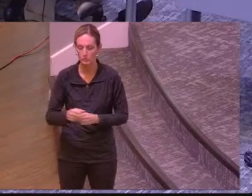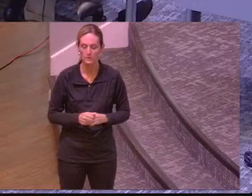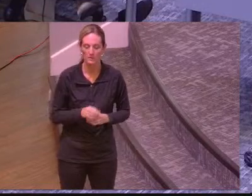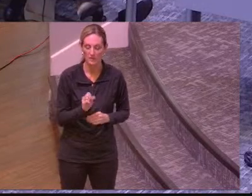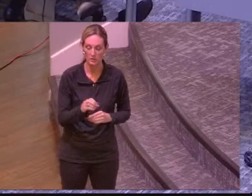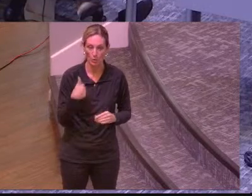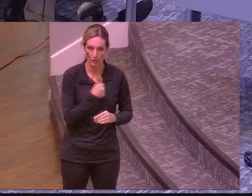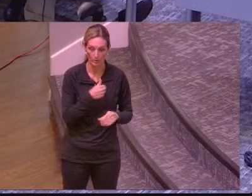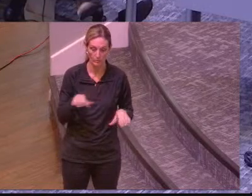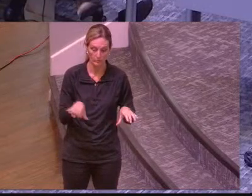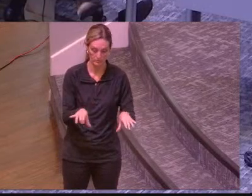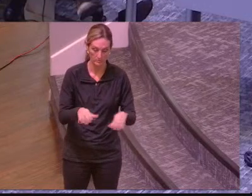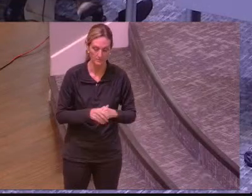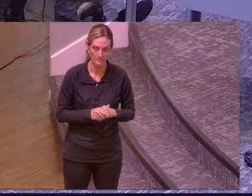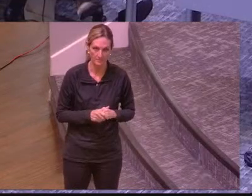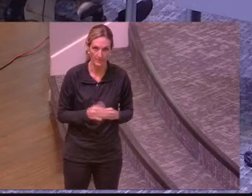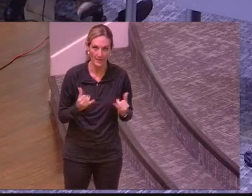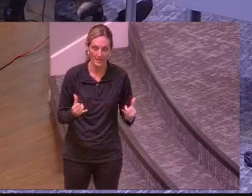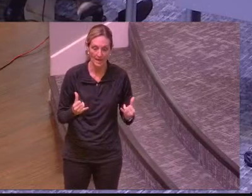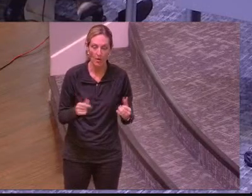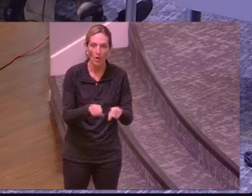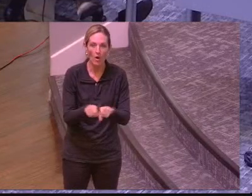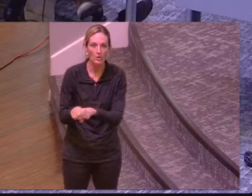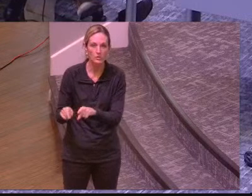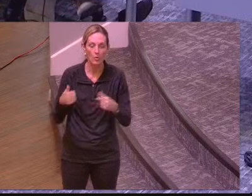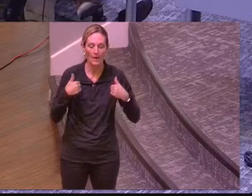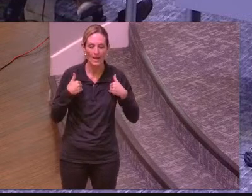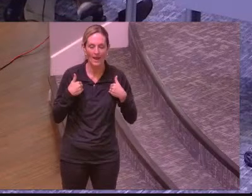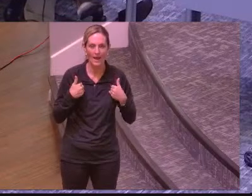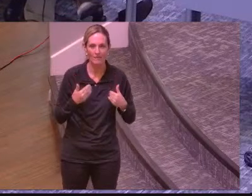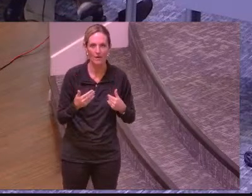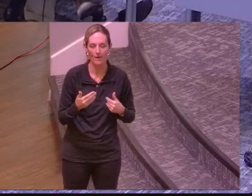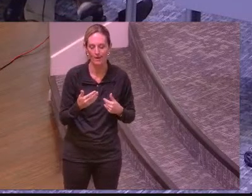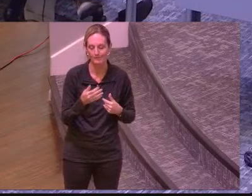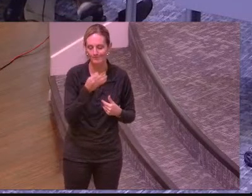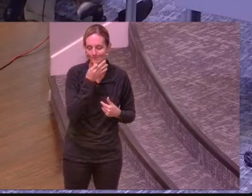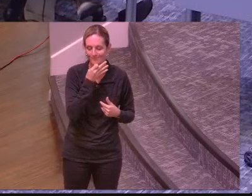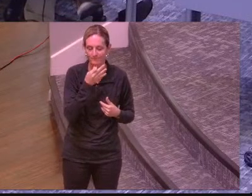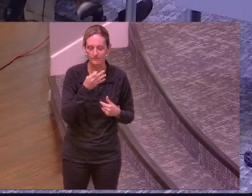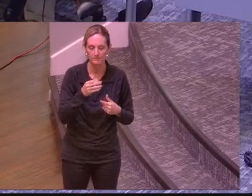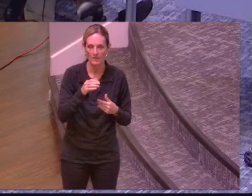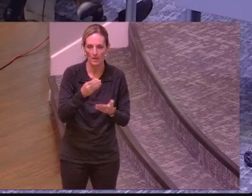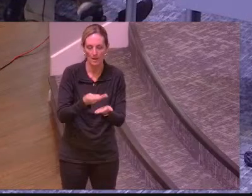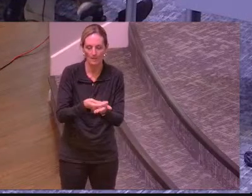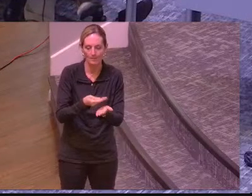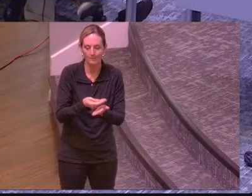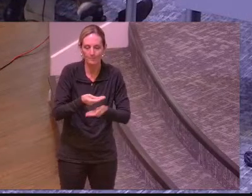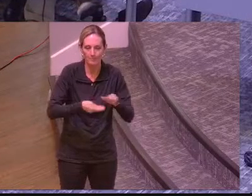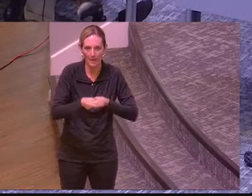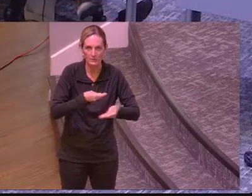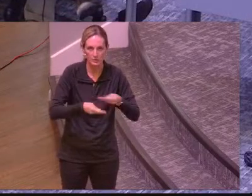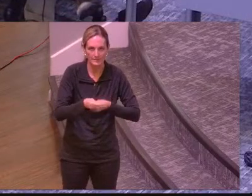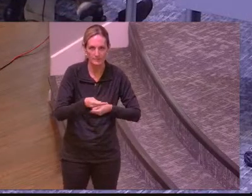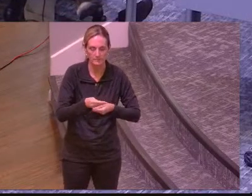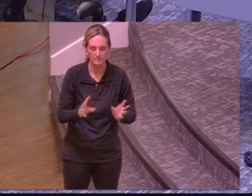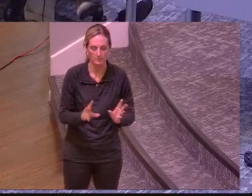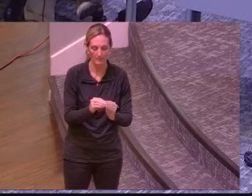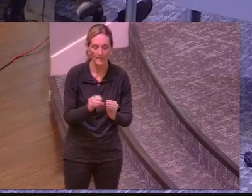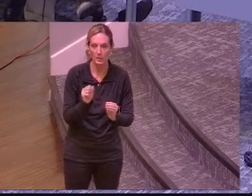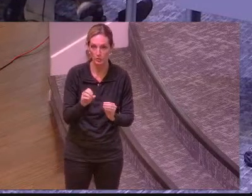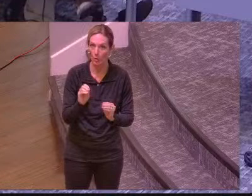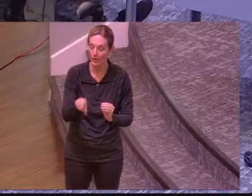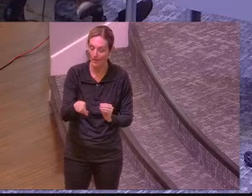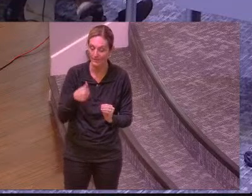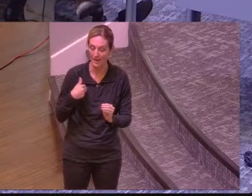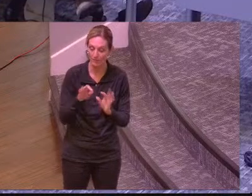have upcoming budget hearings, and we are required to have a quorum at all of those meetings. So Ms. Palmer has